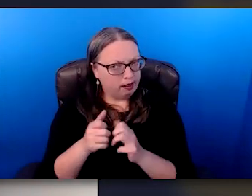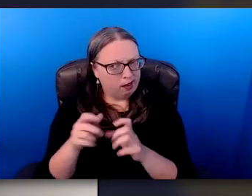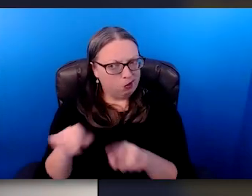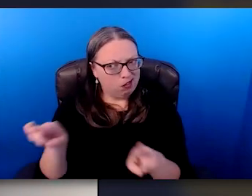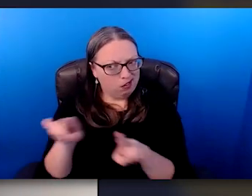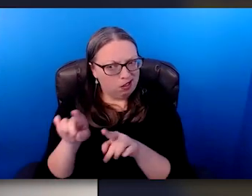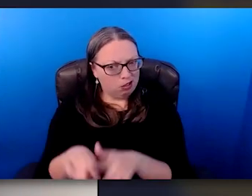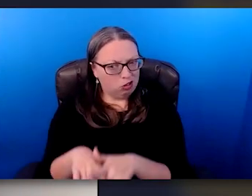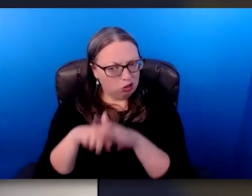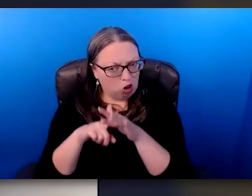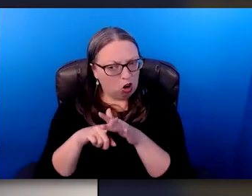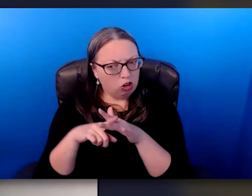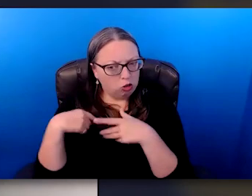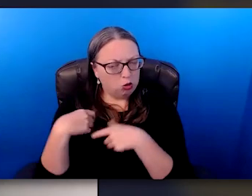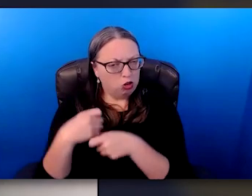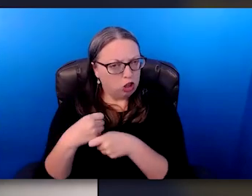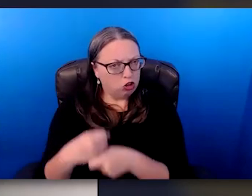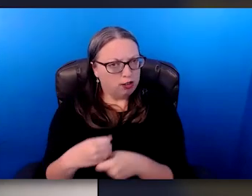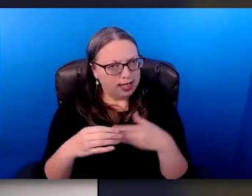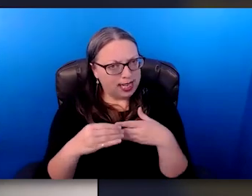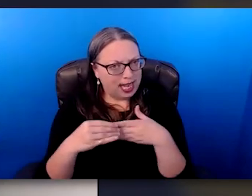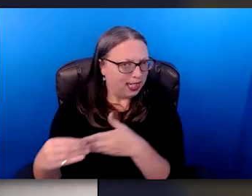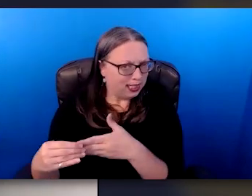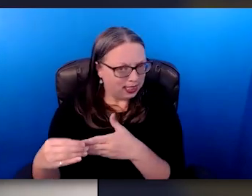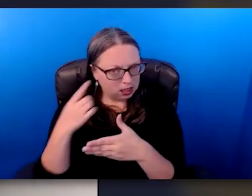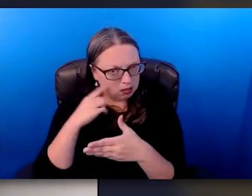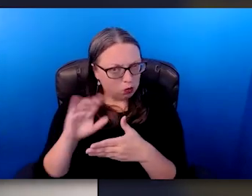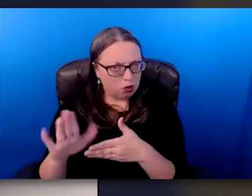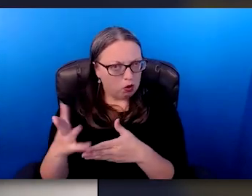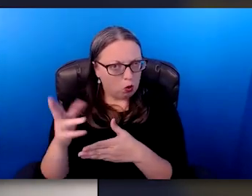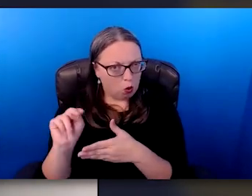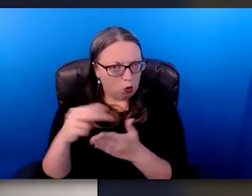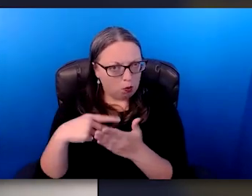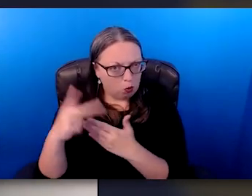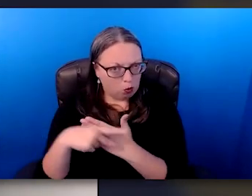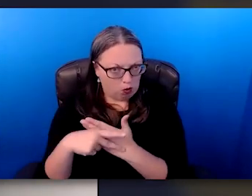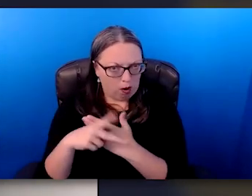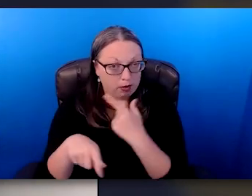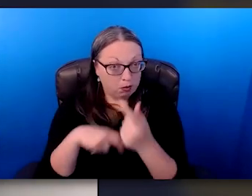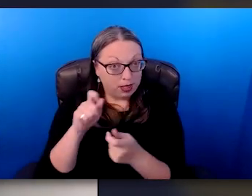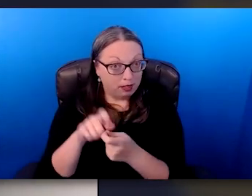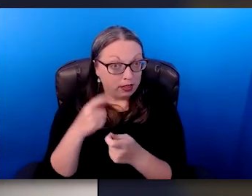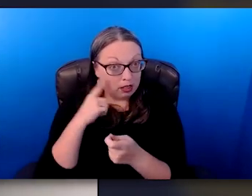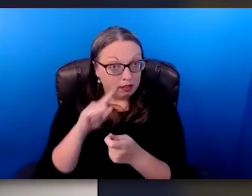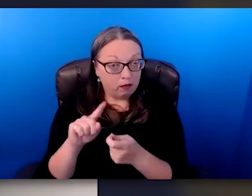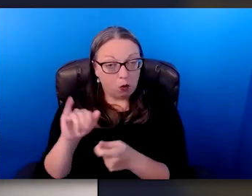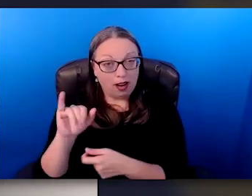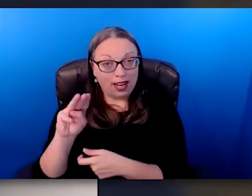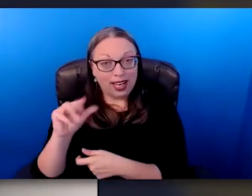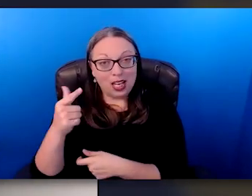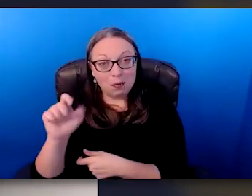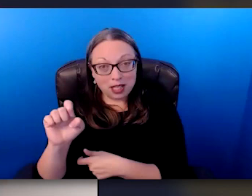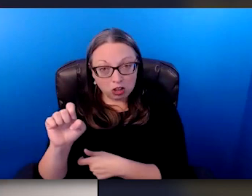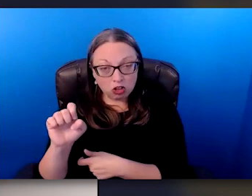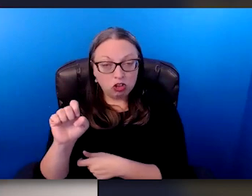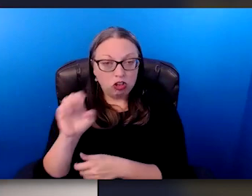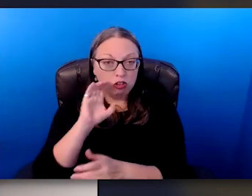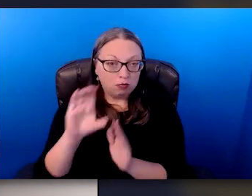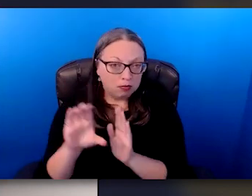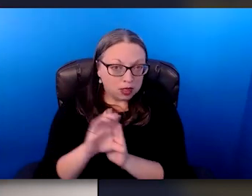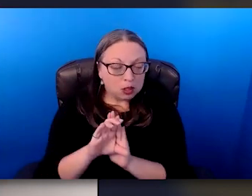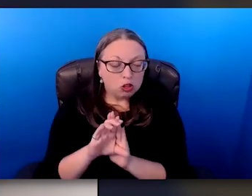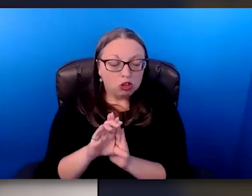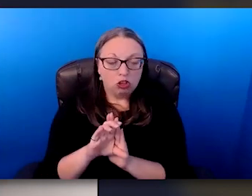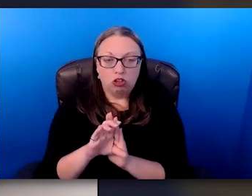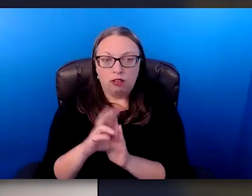generate guidance for their own programs and around especially image generation and video generation. I mean, we know it